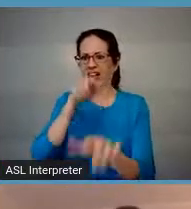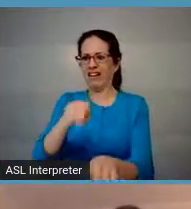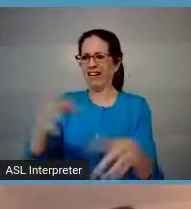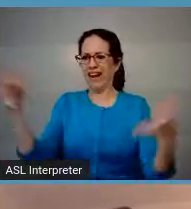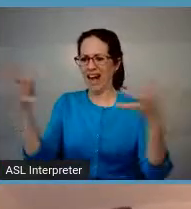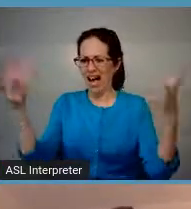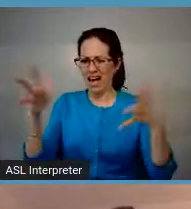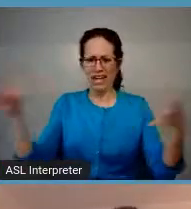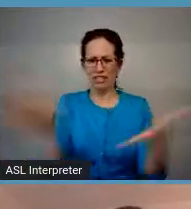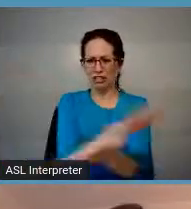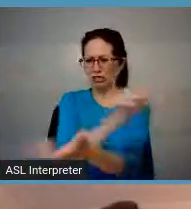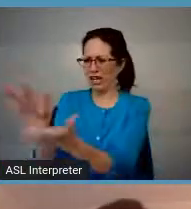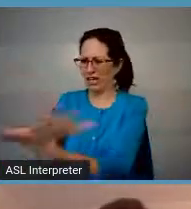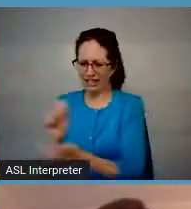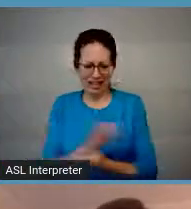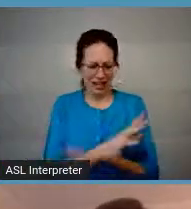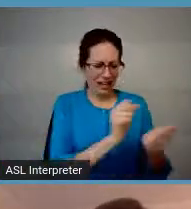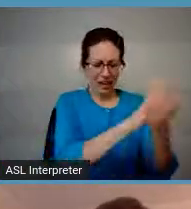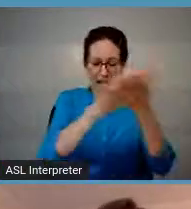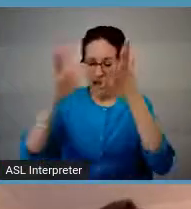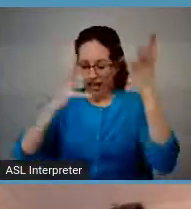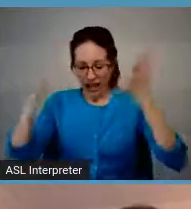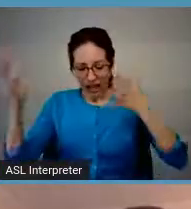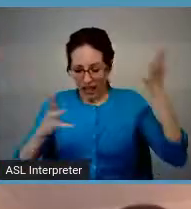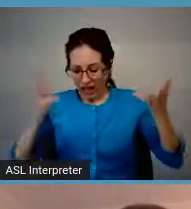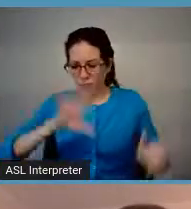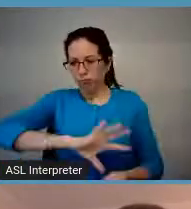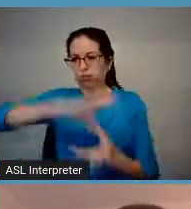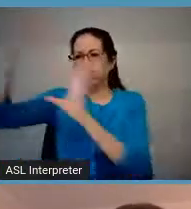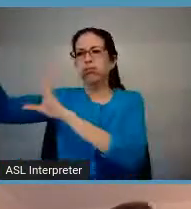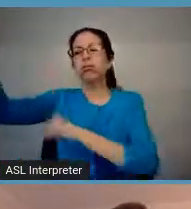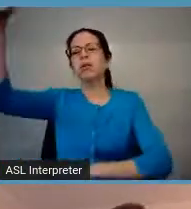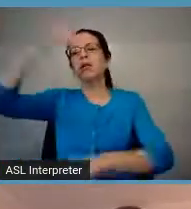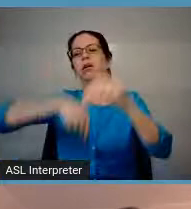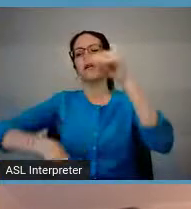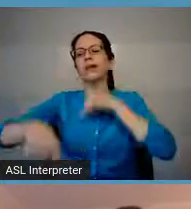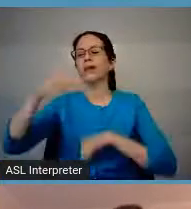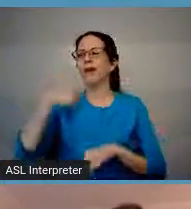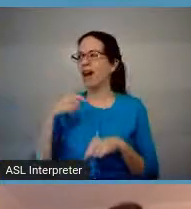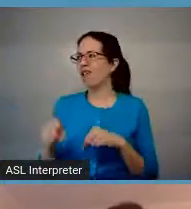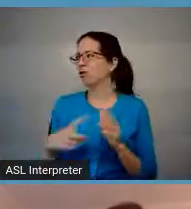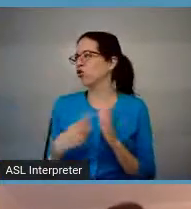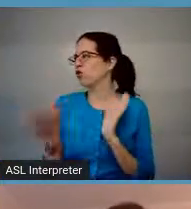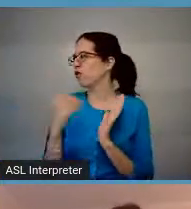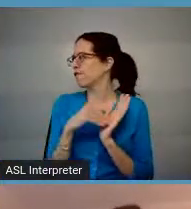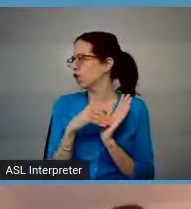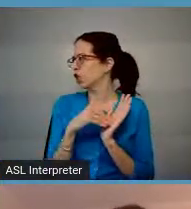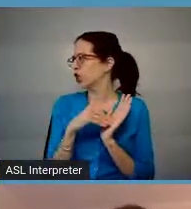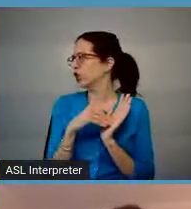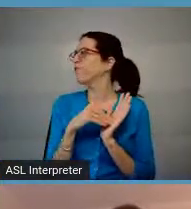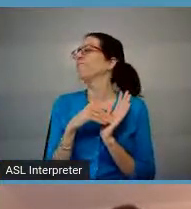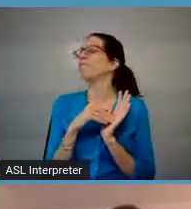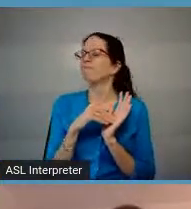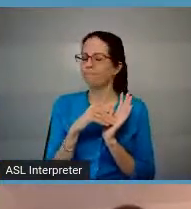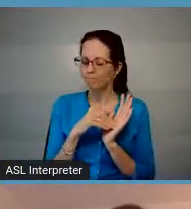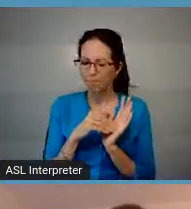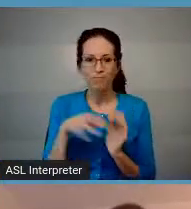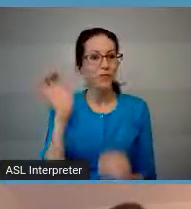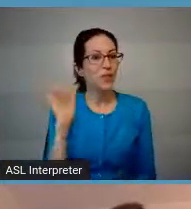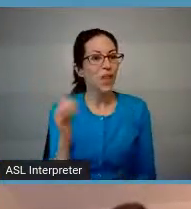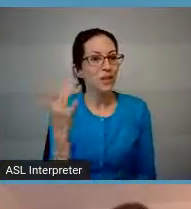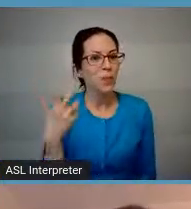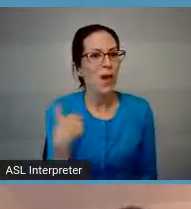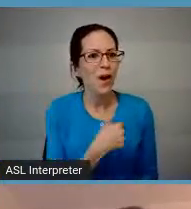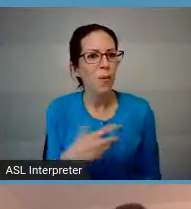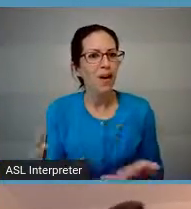with his fiery breath. And the next thing you know, you got to start over because you didn't know that guy was there. So that's why we collect data, so we can